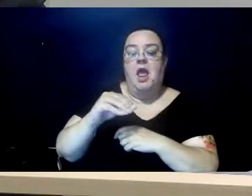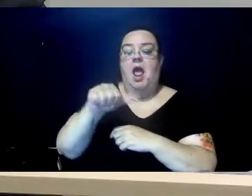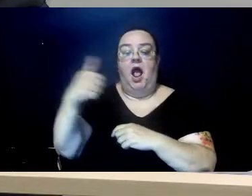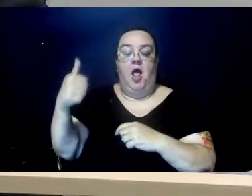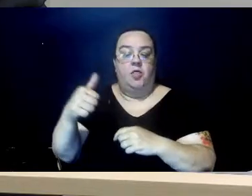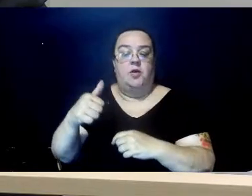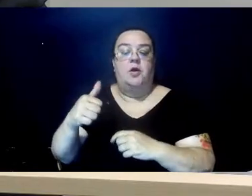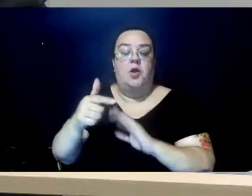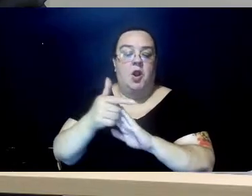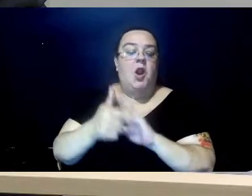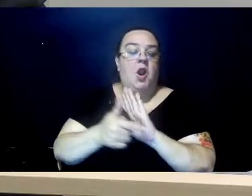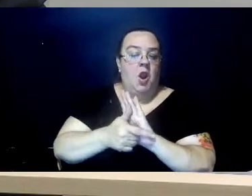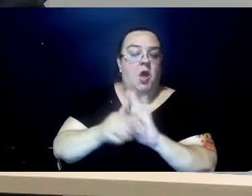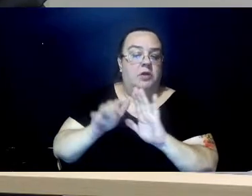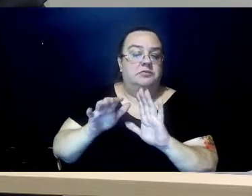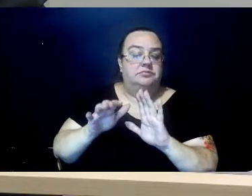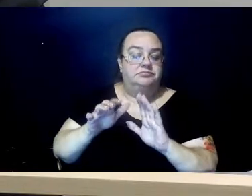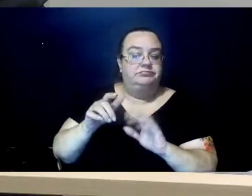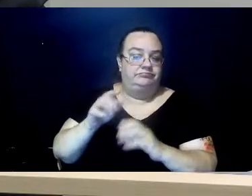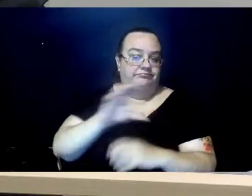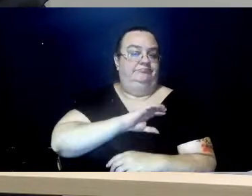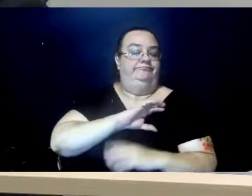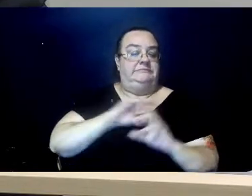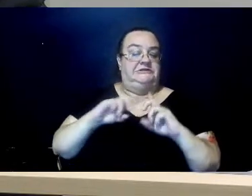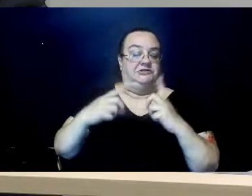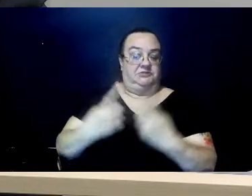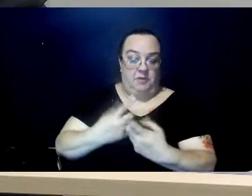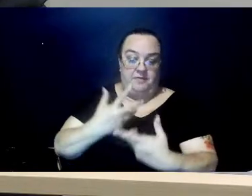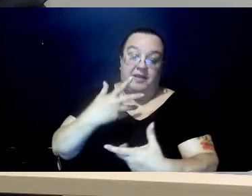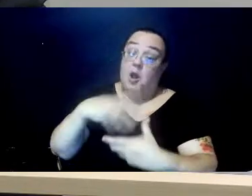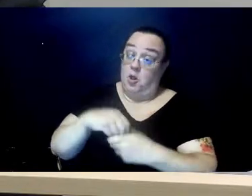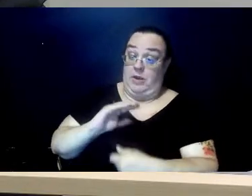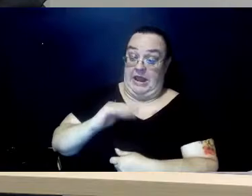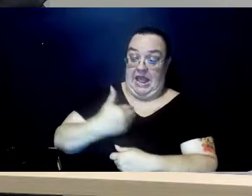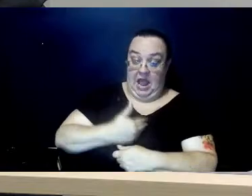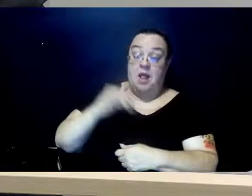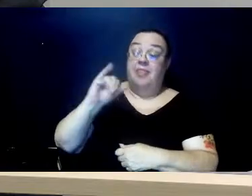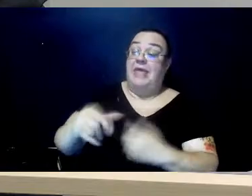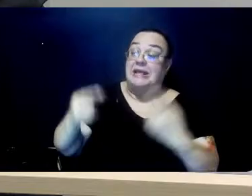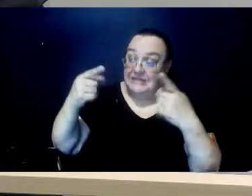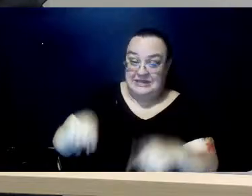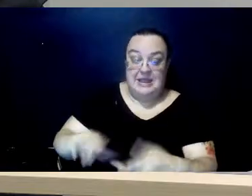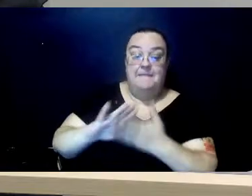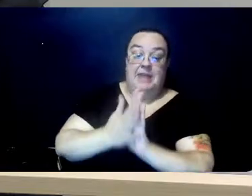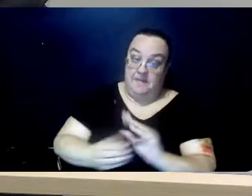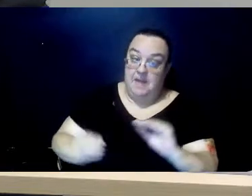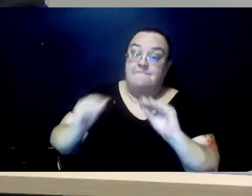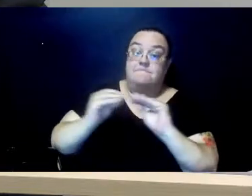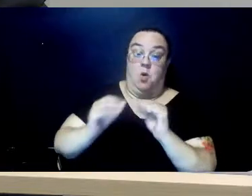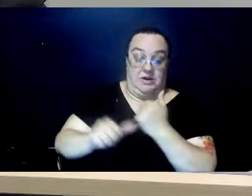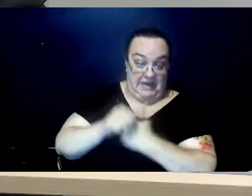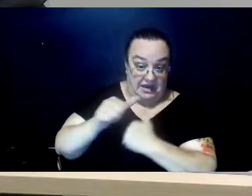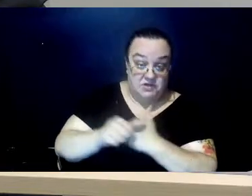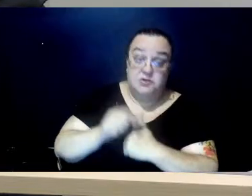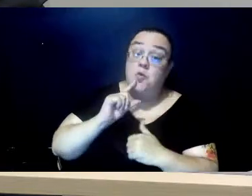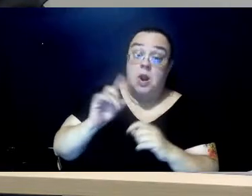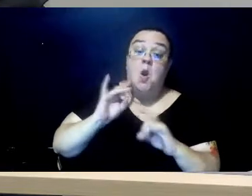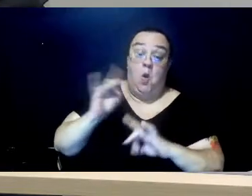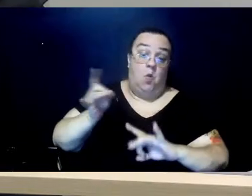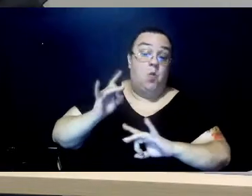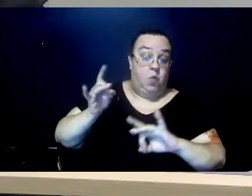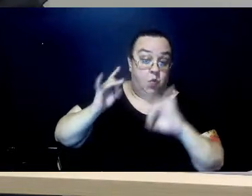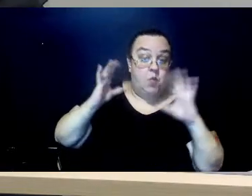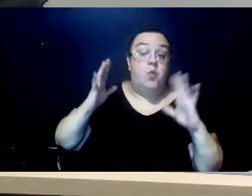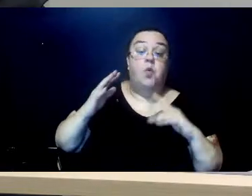Department. These incidents are becoming increasingly dangerous. They are increasingly volatile. We've had a number of